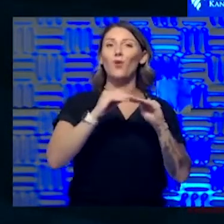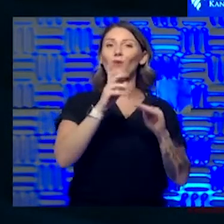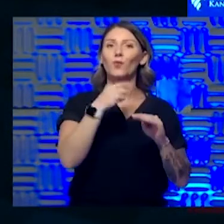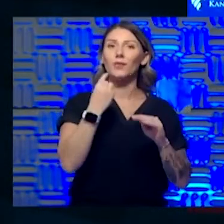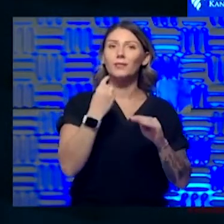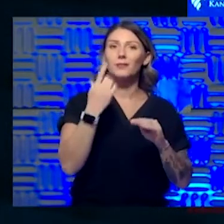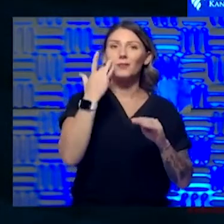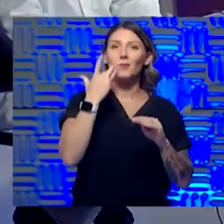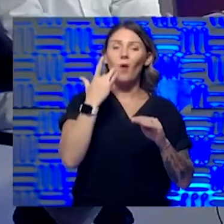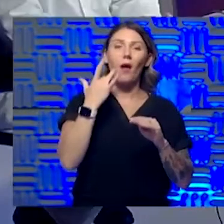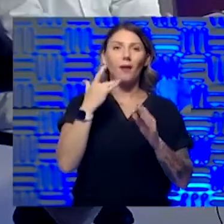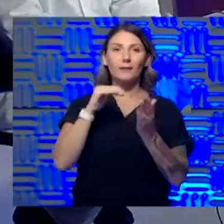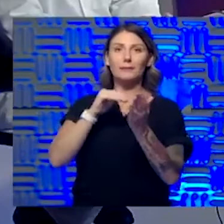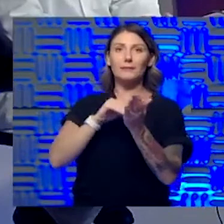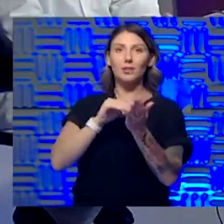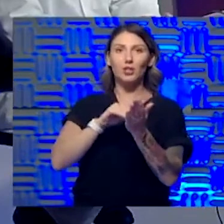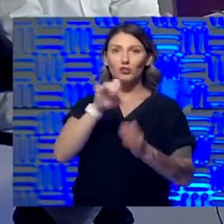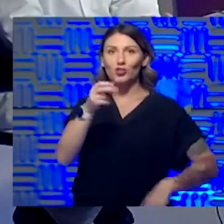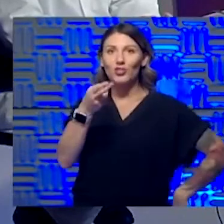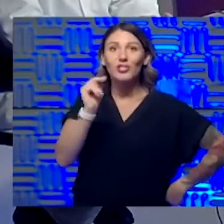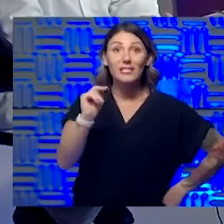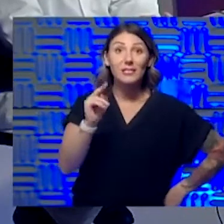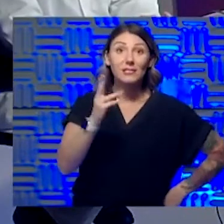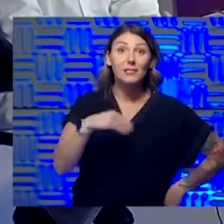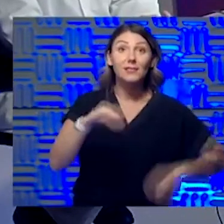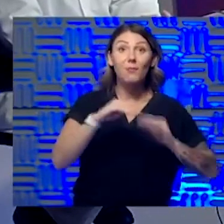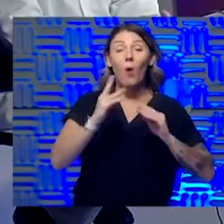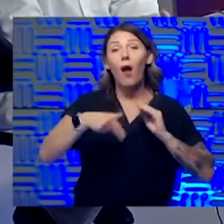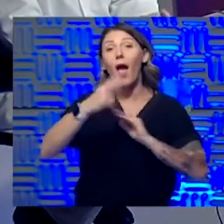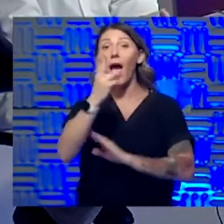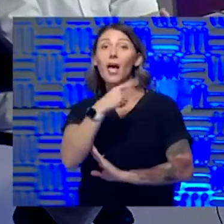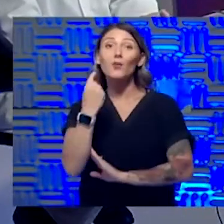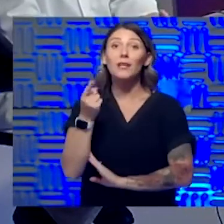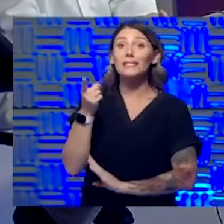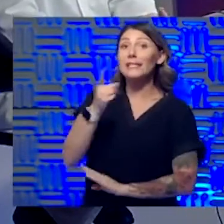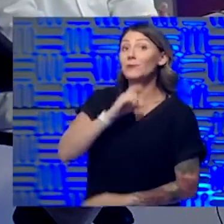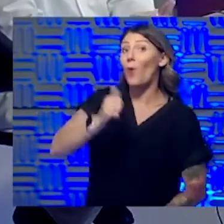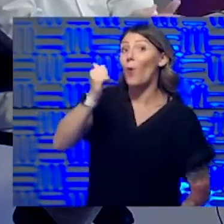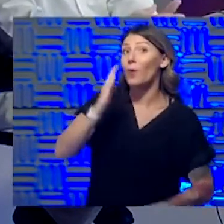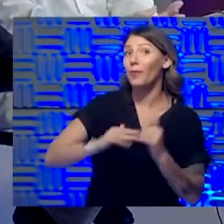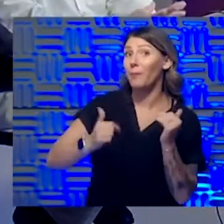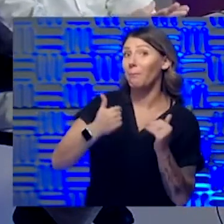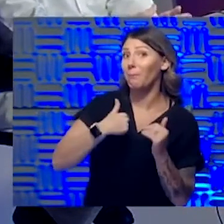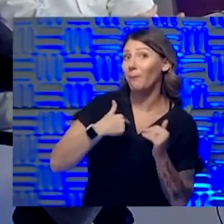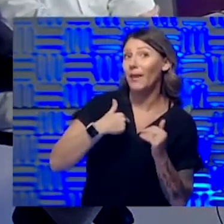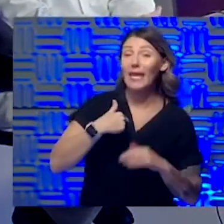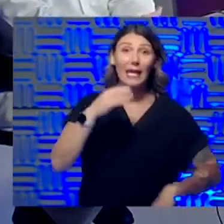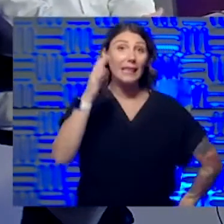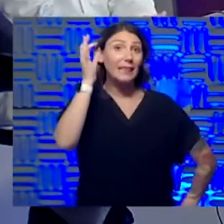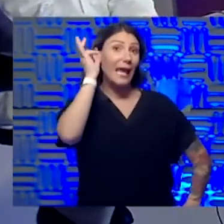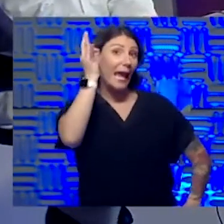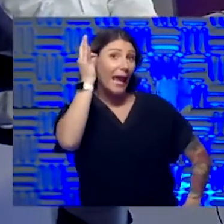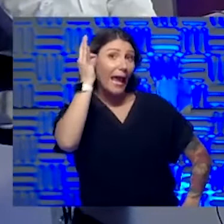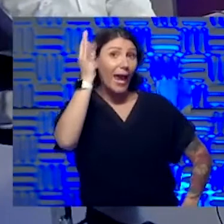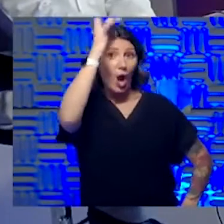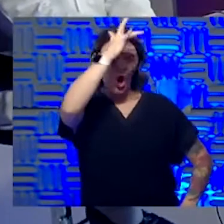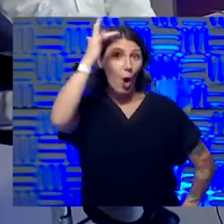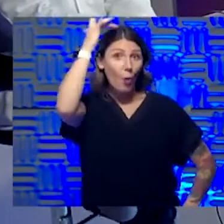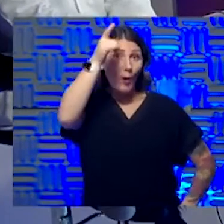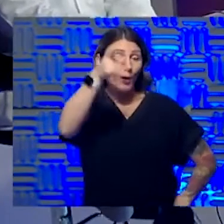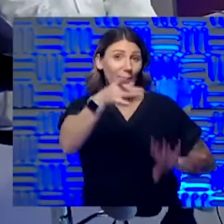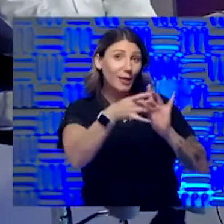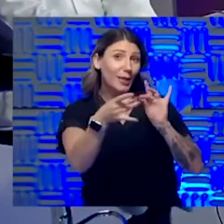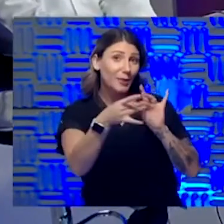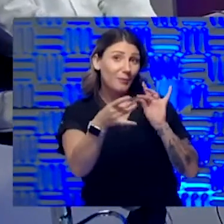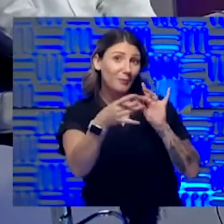Jensen is more at risk than I am, because he's older than I am. The hair loss he referenced earlier in the program is largely his fault because of some of the things he's put